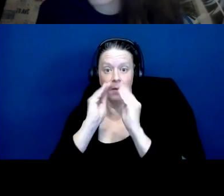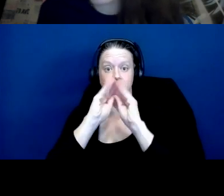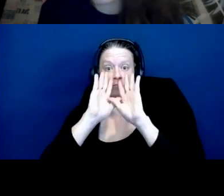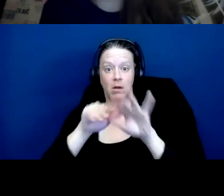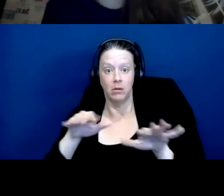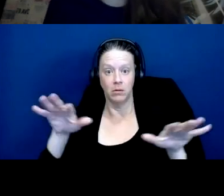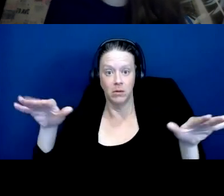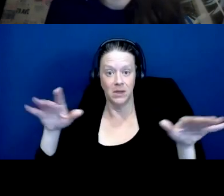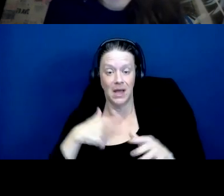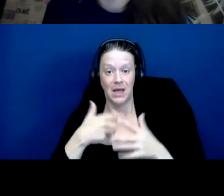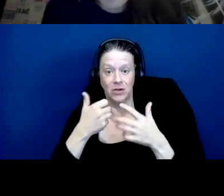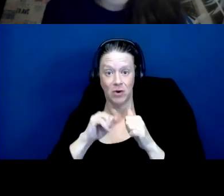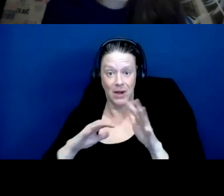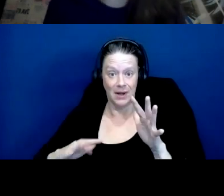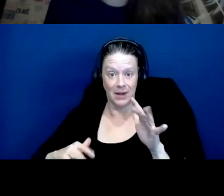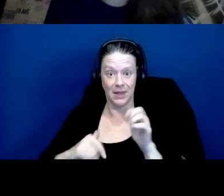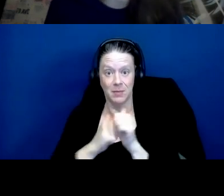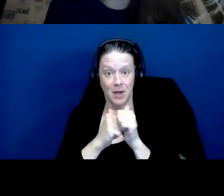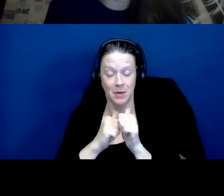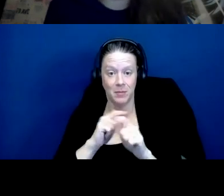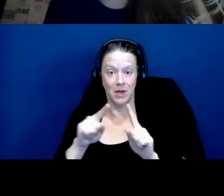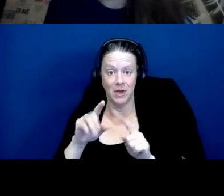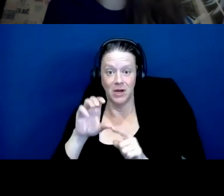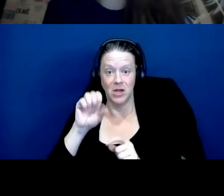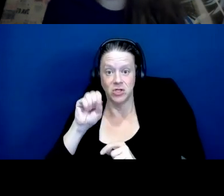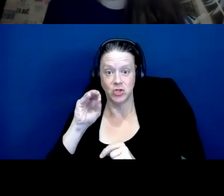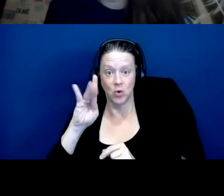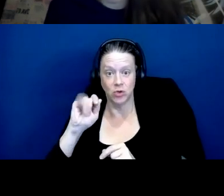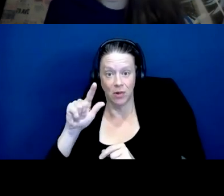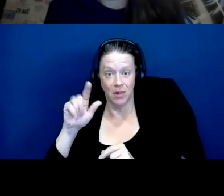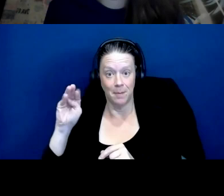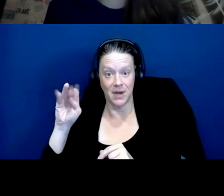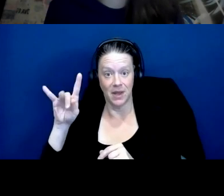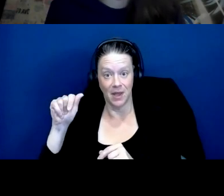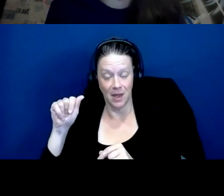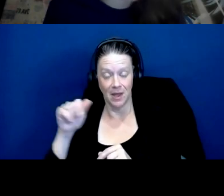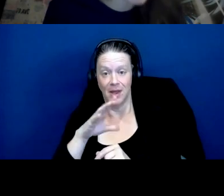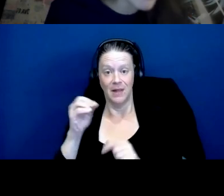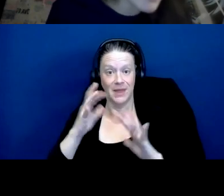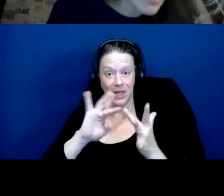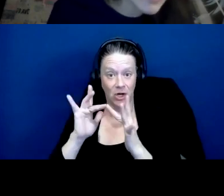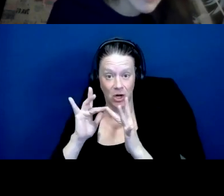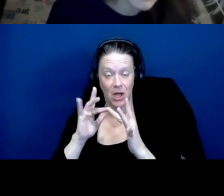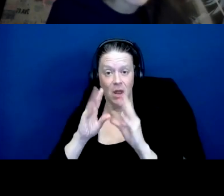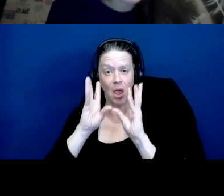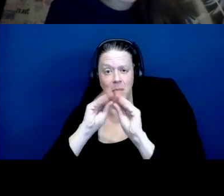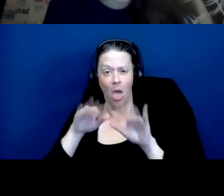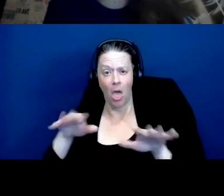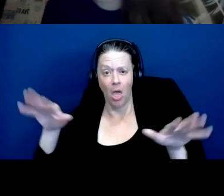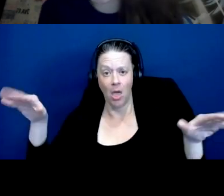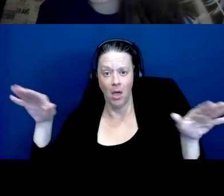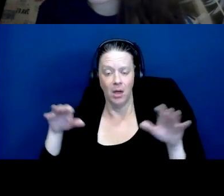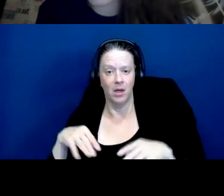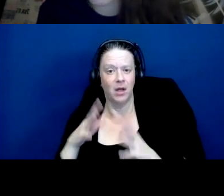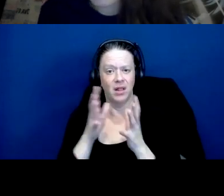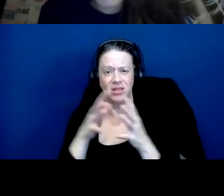the internet, beat me to it with so much incorrect information about COVID-19,